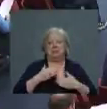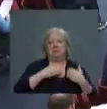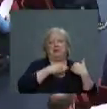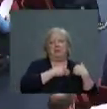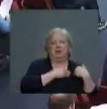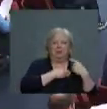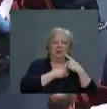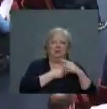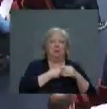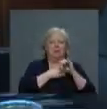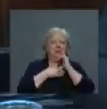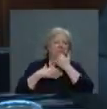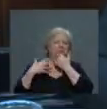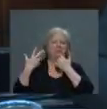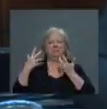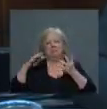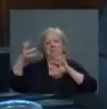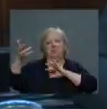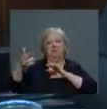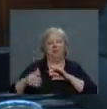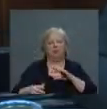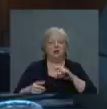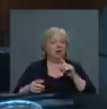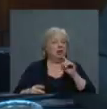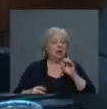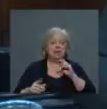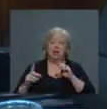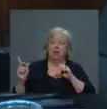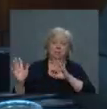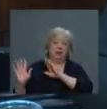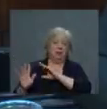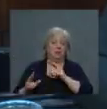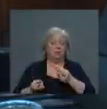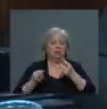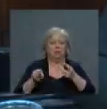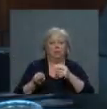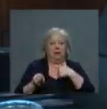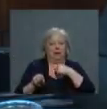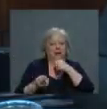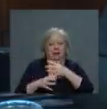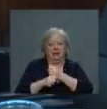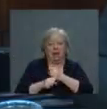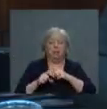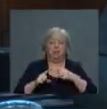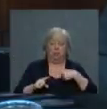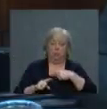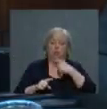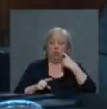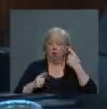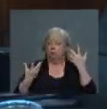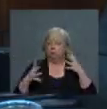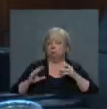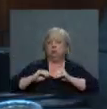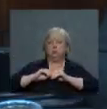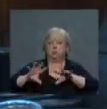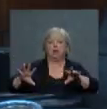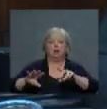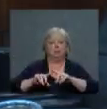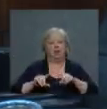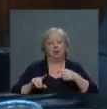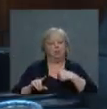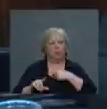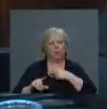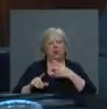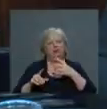I didn't get Tom's resolution, but we thought that it was going out, and So we've cured the problem with